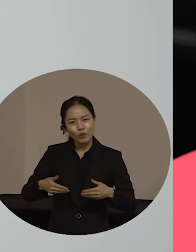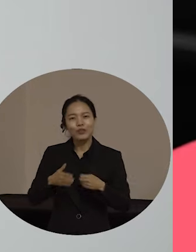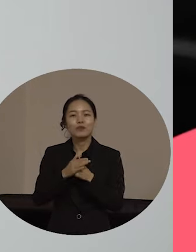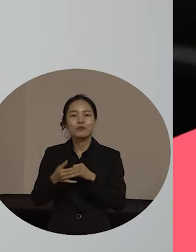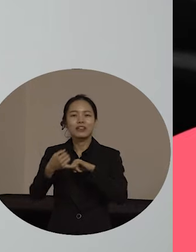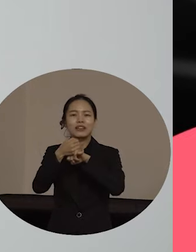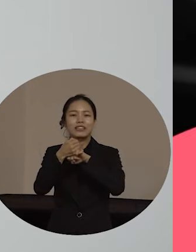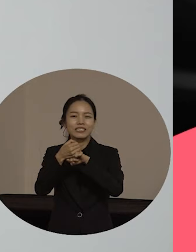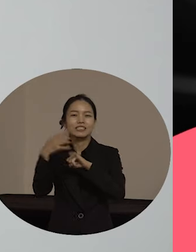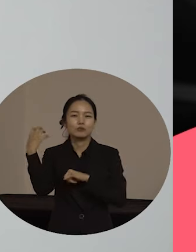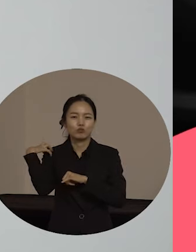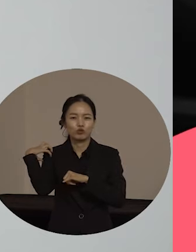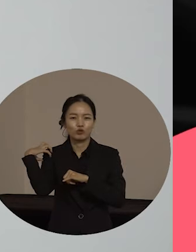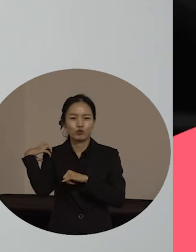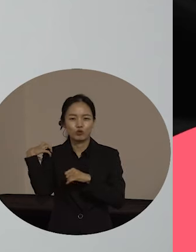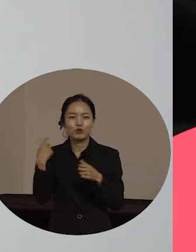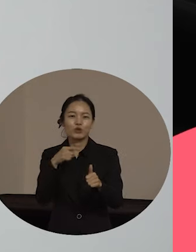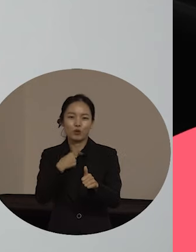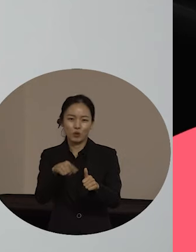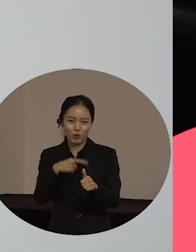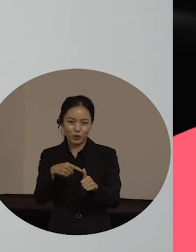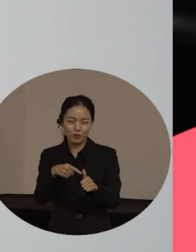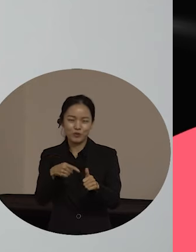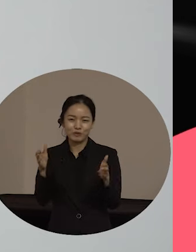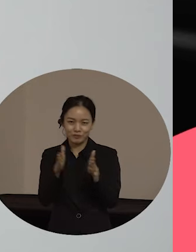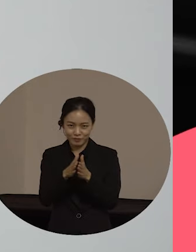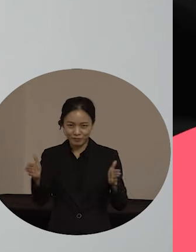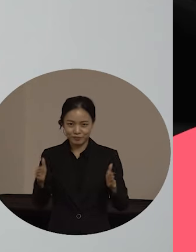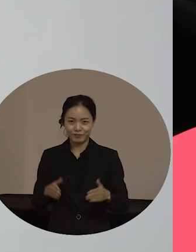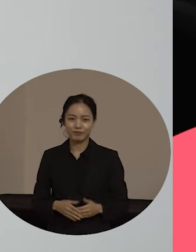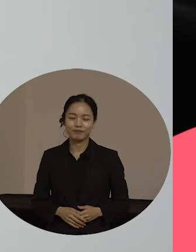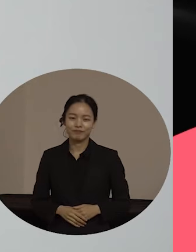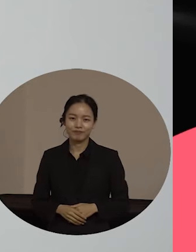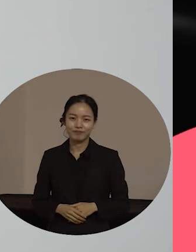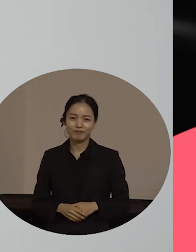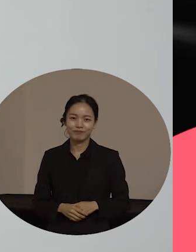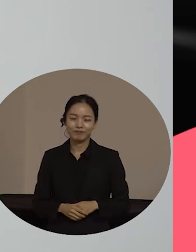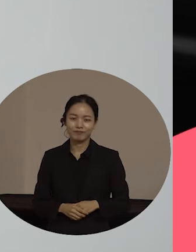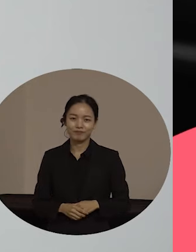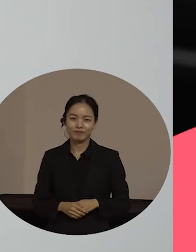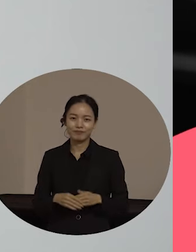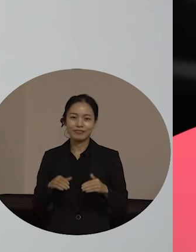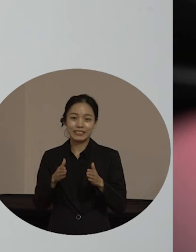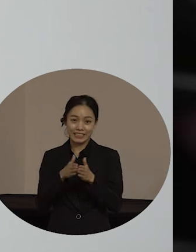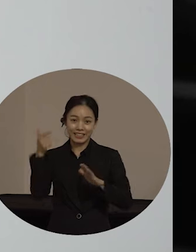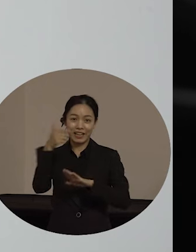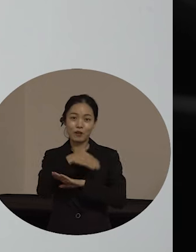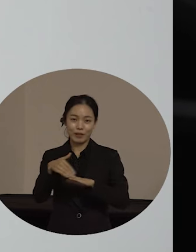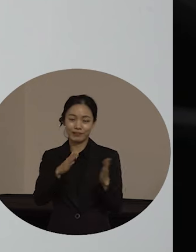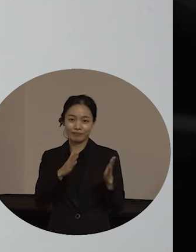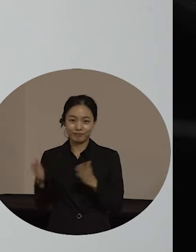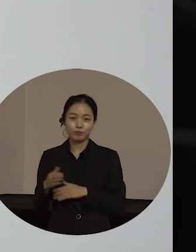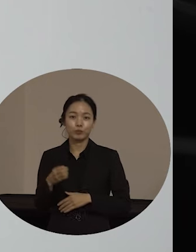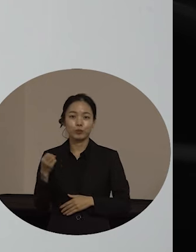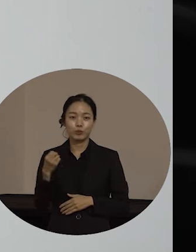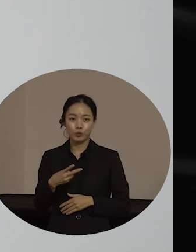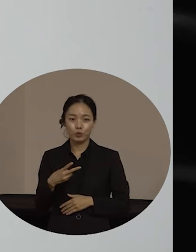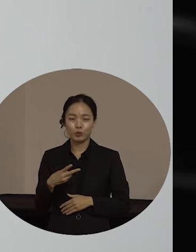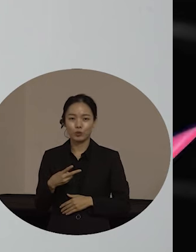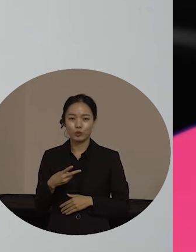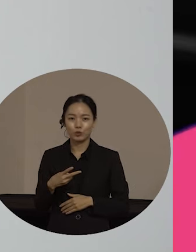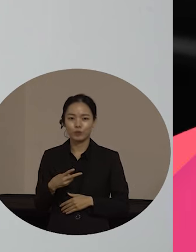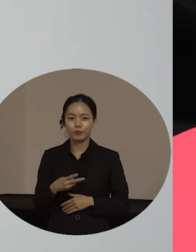education, all schools, and also the cultural places for the public as well. That's why our Ministry